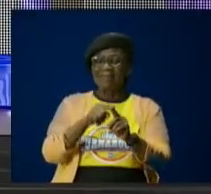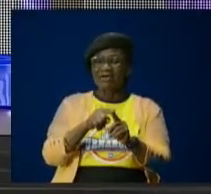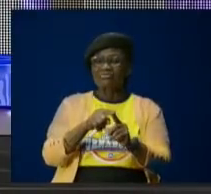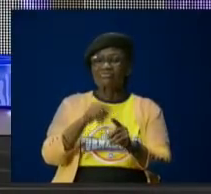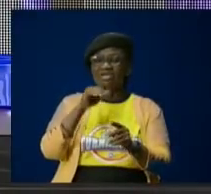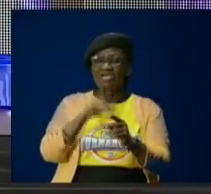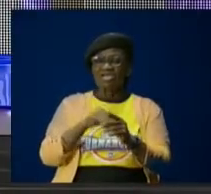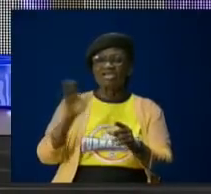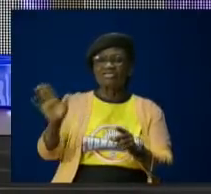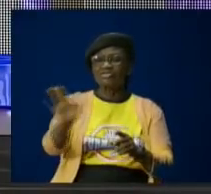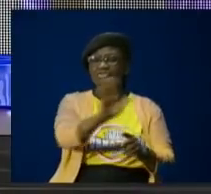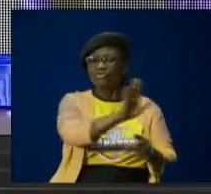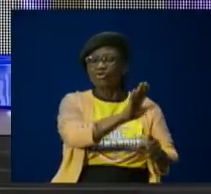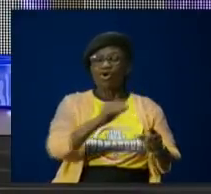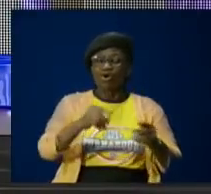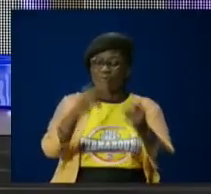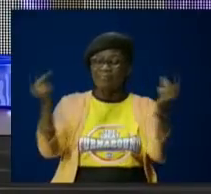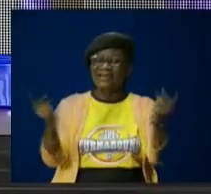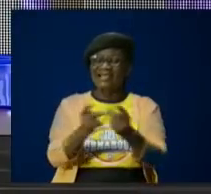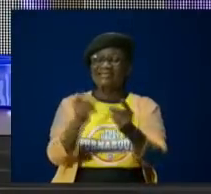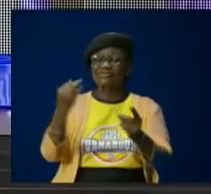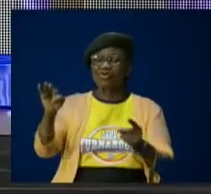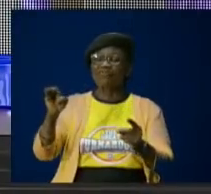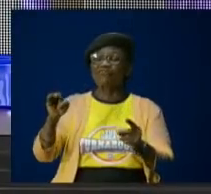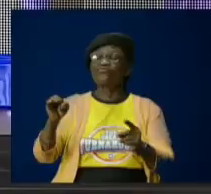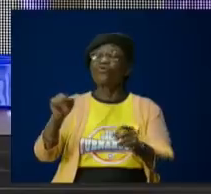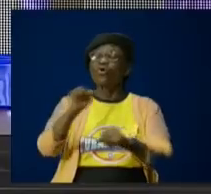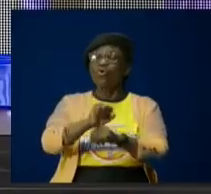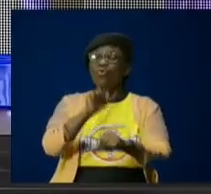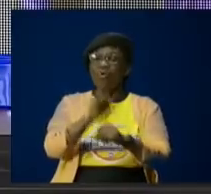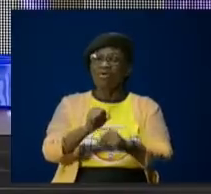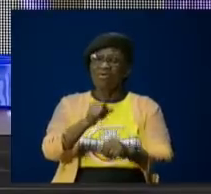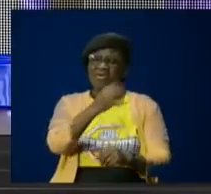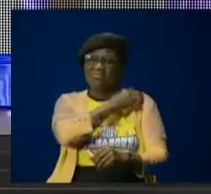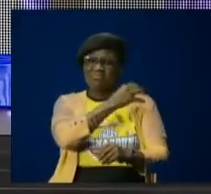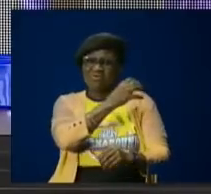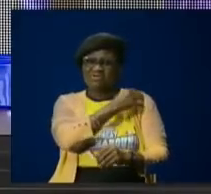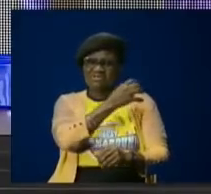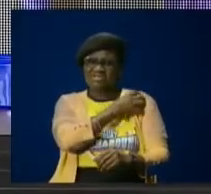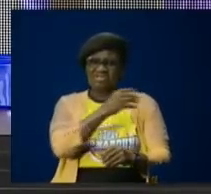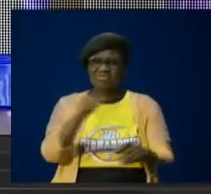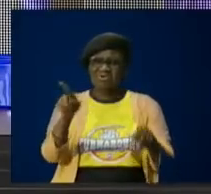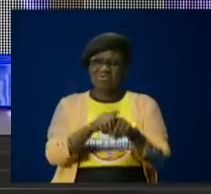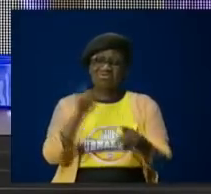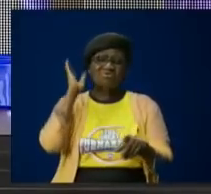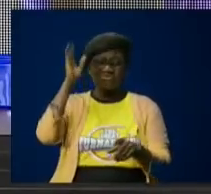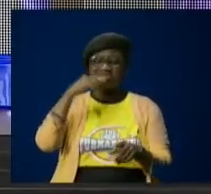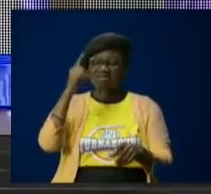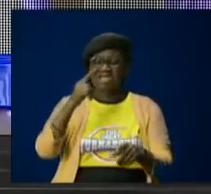In your place of work, there'll be bosses who will say, unless you do the following,